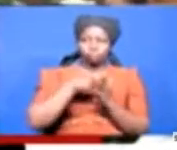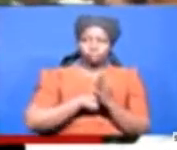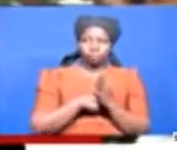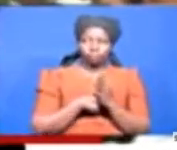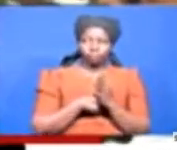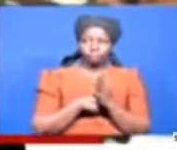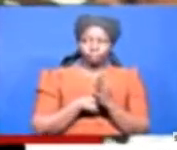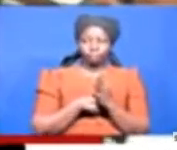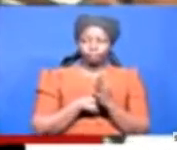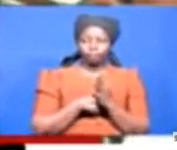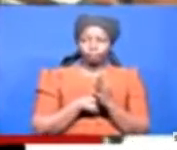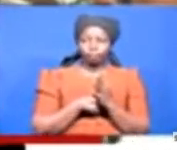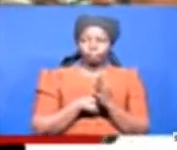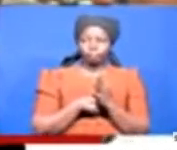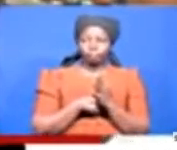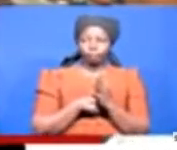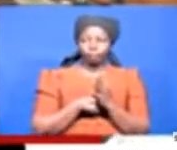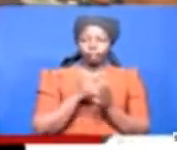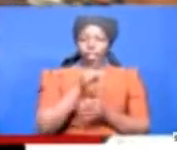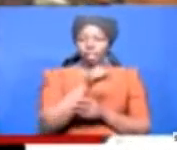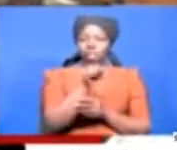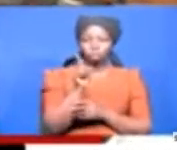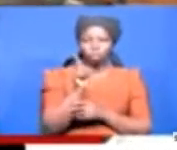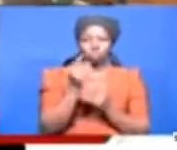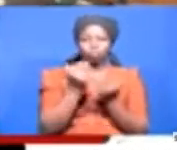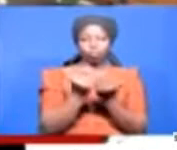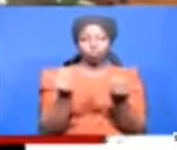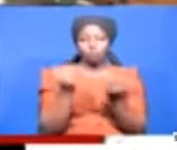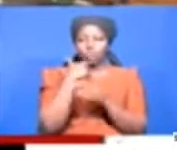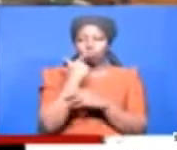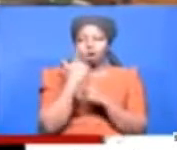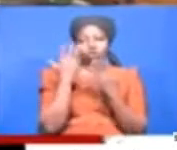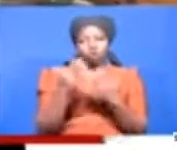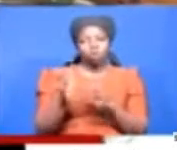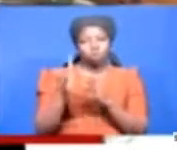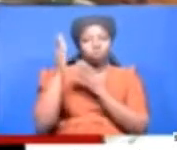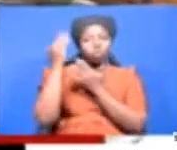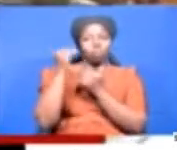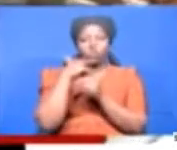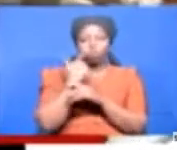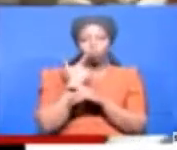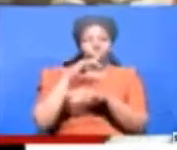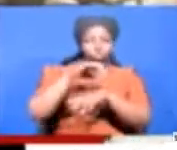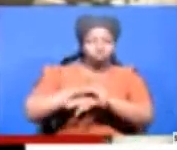Those destitute children that got into a Limu scholarship,